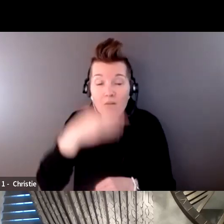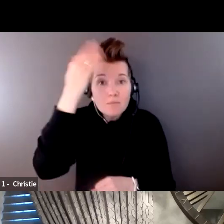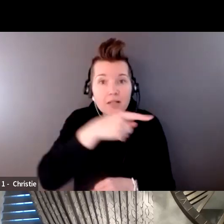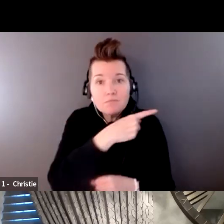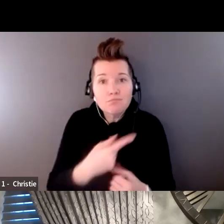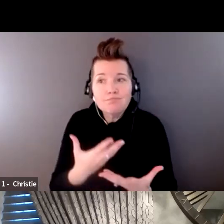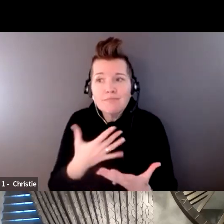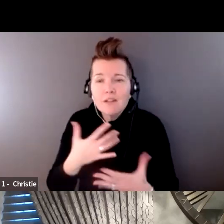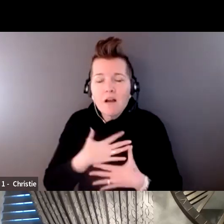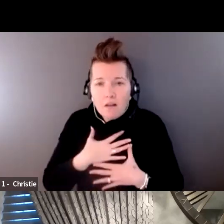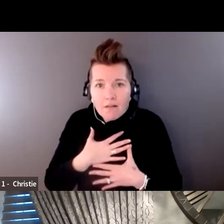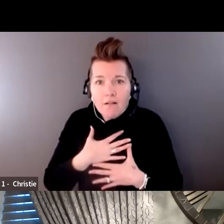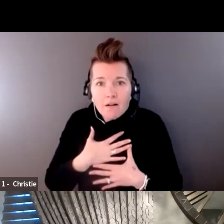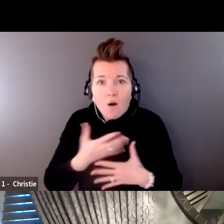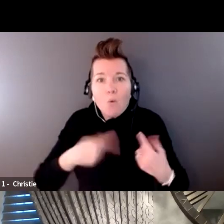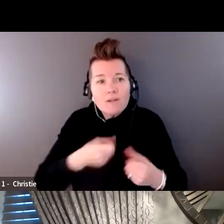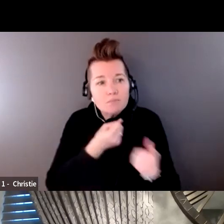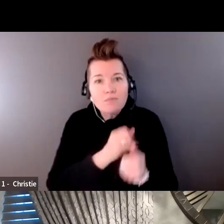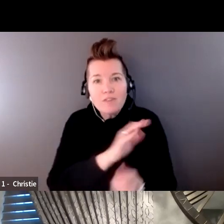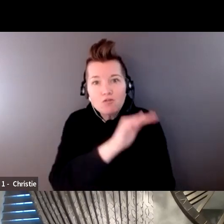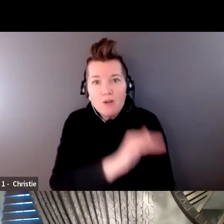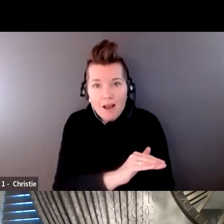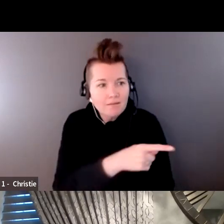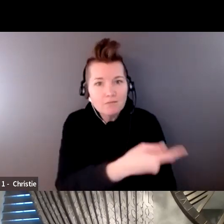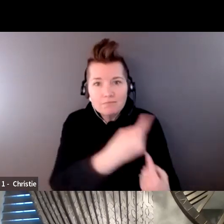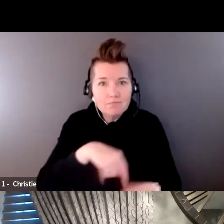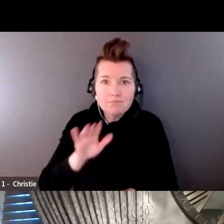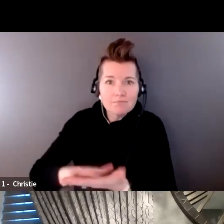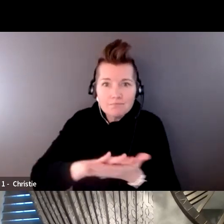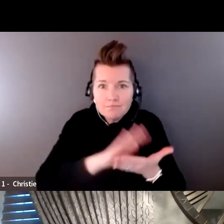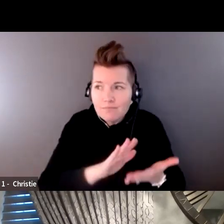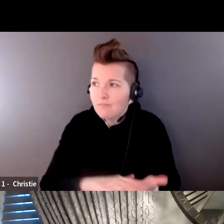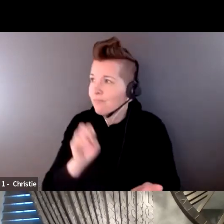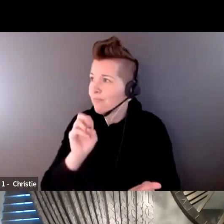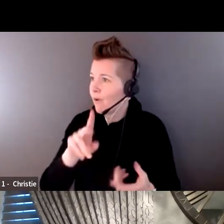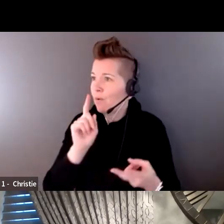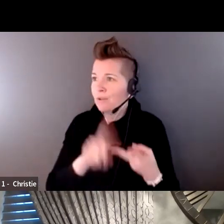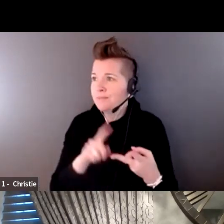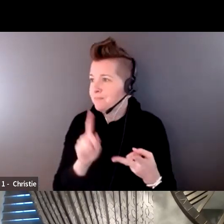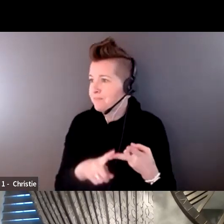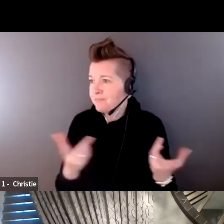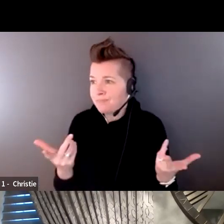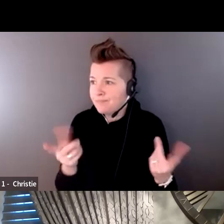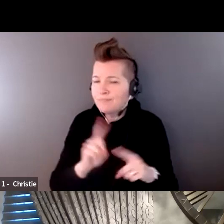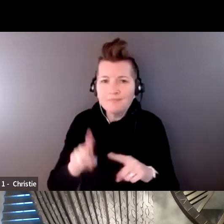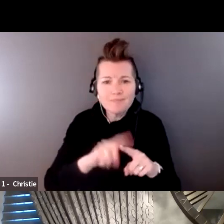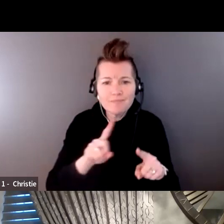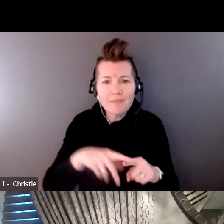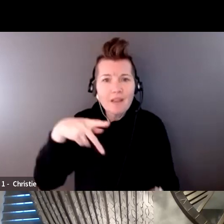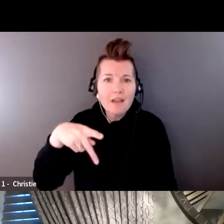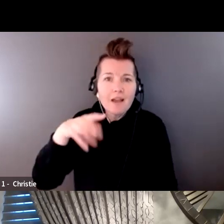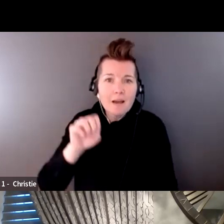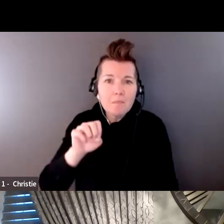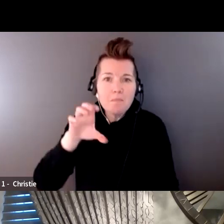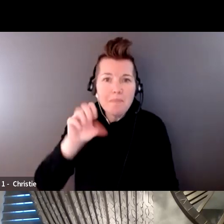with creating, just even cleaning the environment, or creating different PECS tools for other programs.